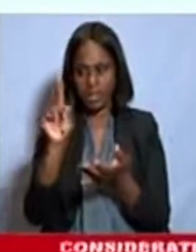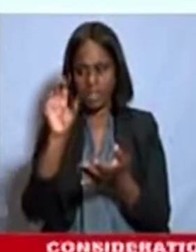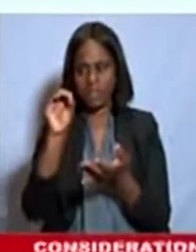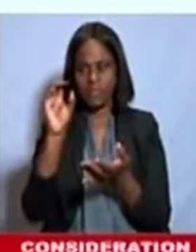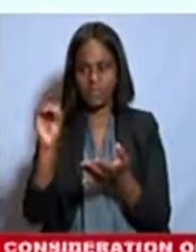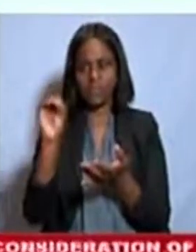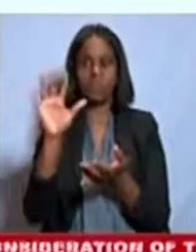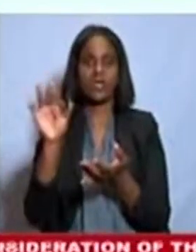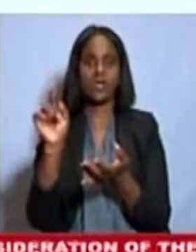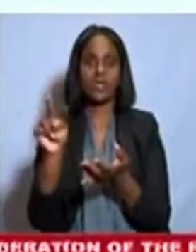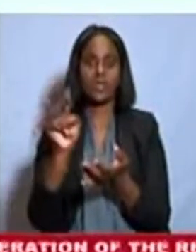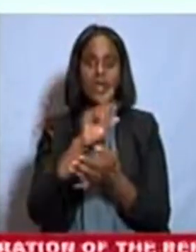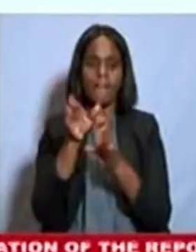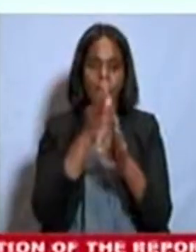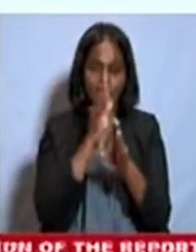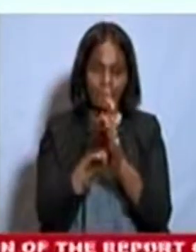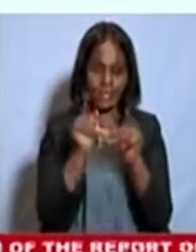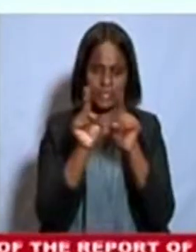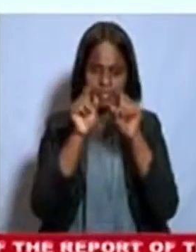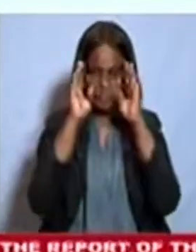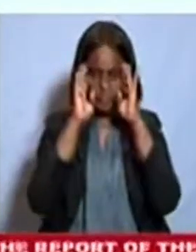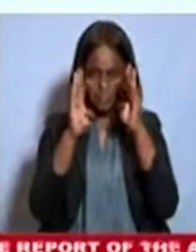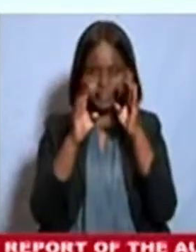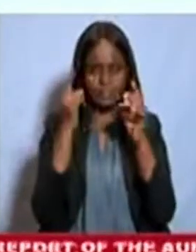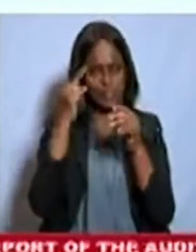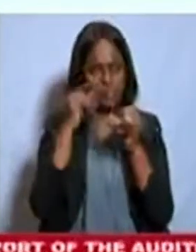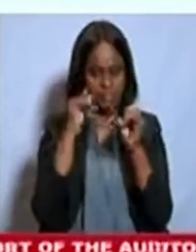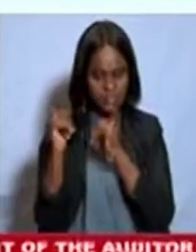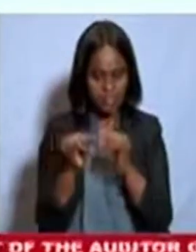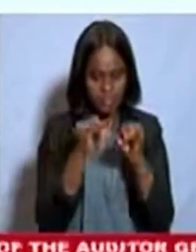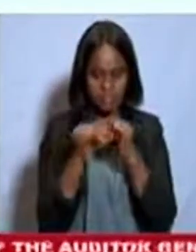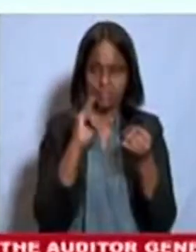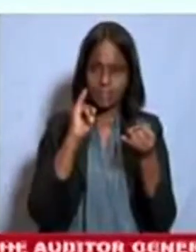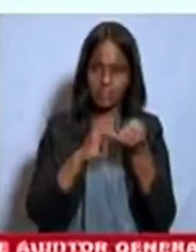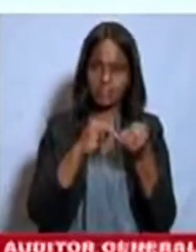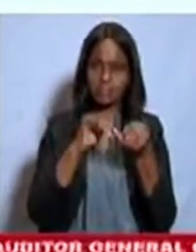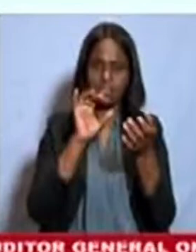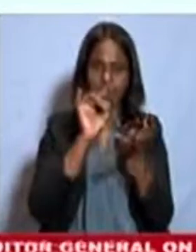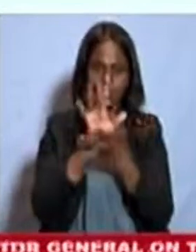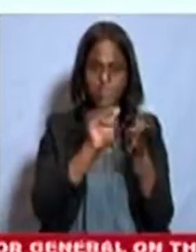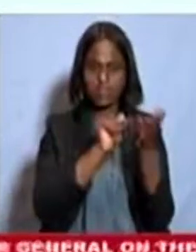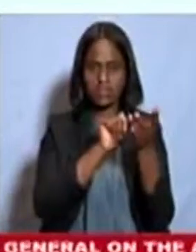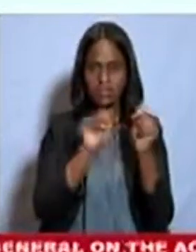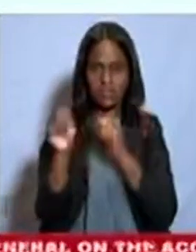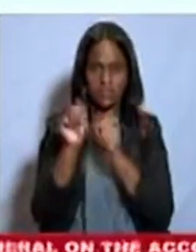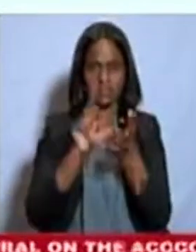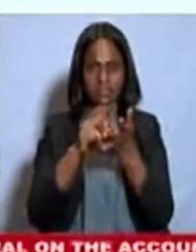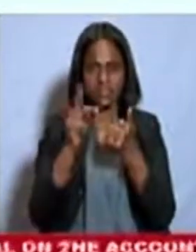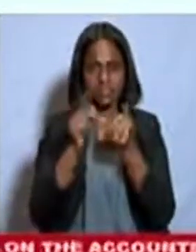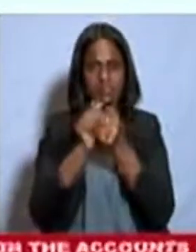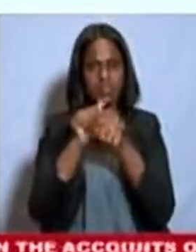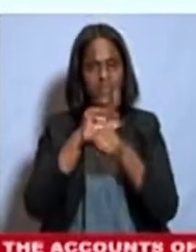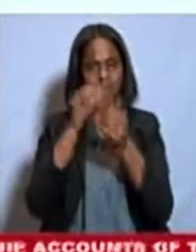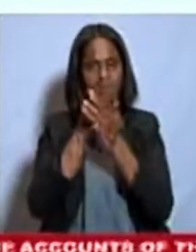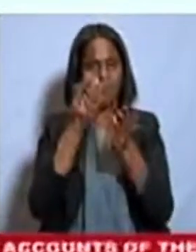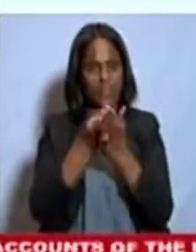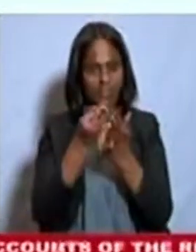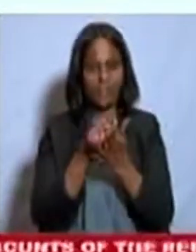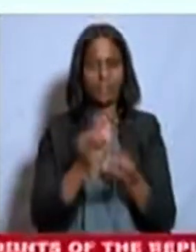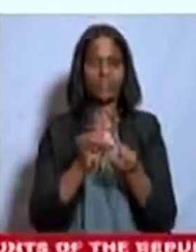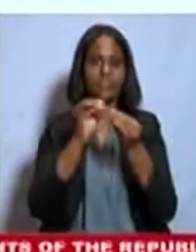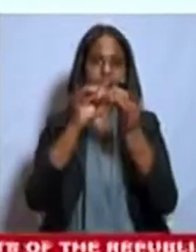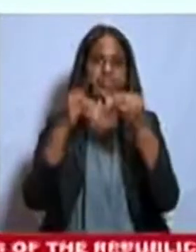2,031,811,005 was meant to cater for the implementation of the social cash transfer program, and the whole amount was